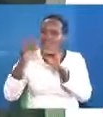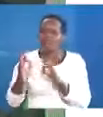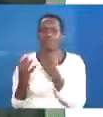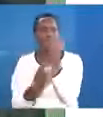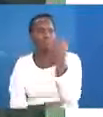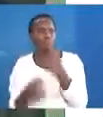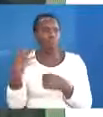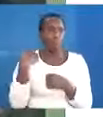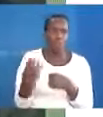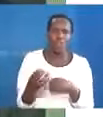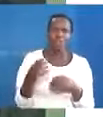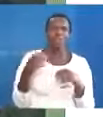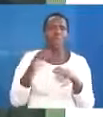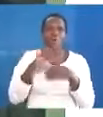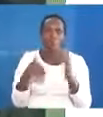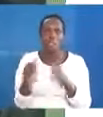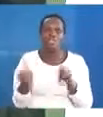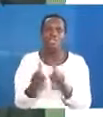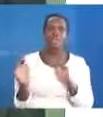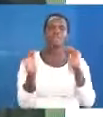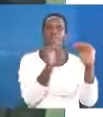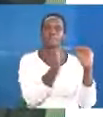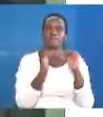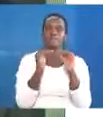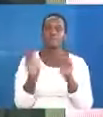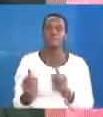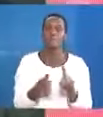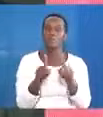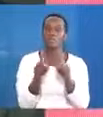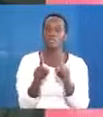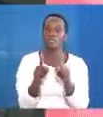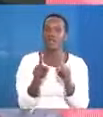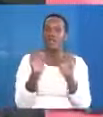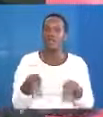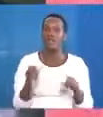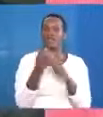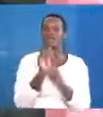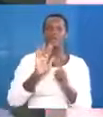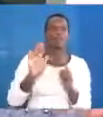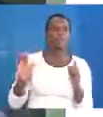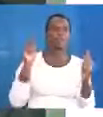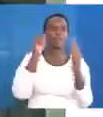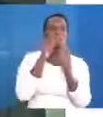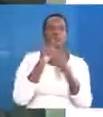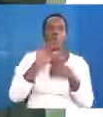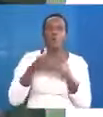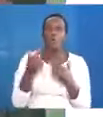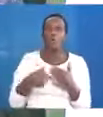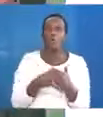opportunity to realize their God-given abilities. That all our people can